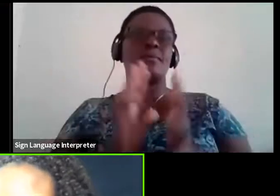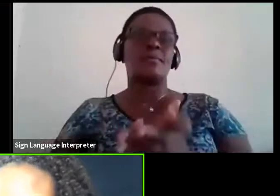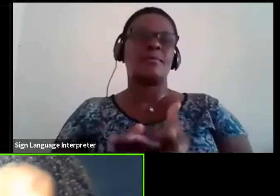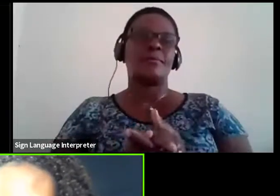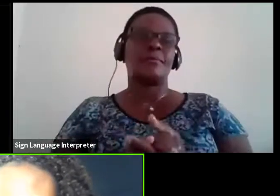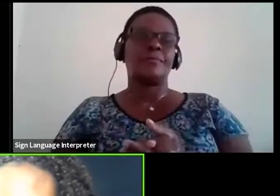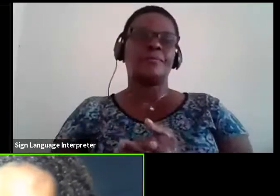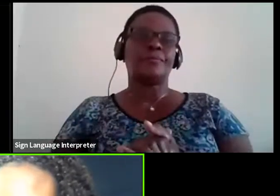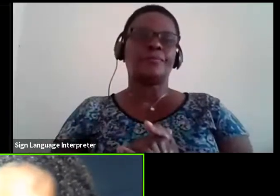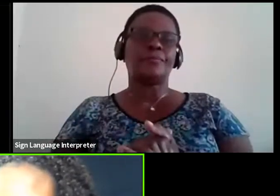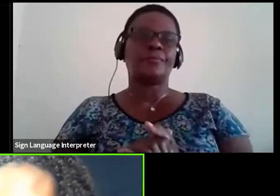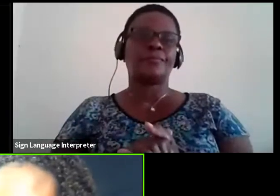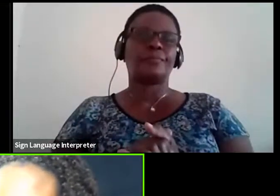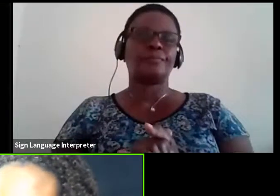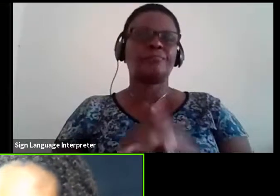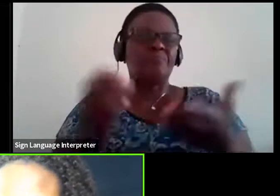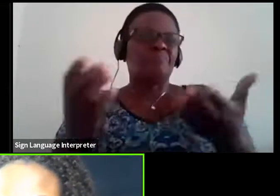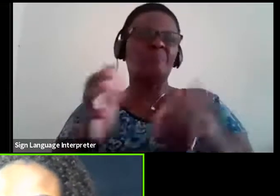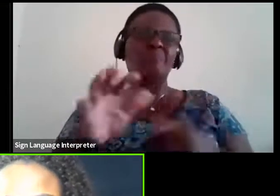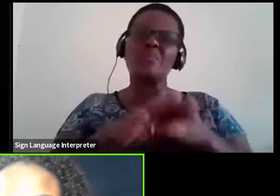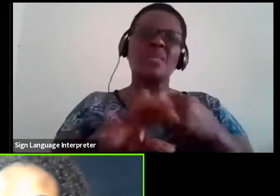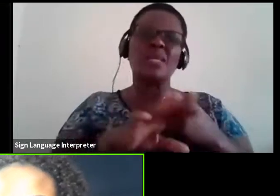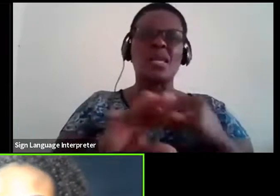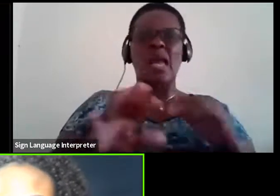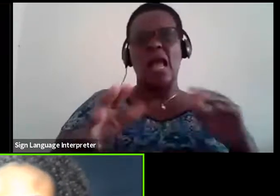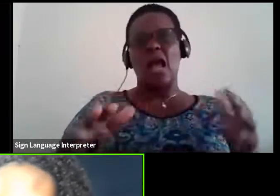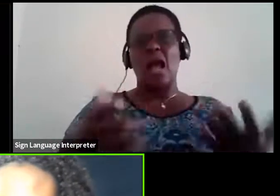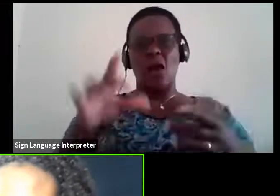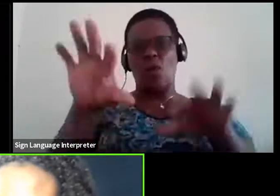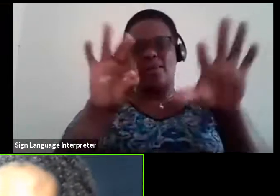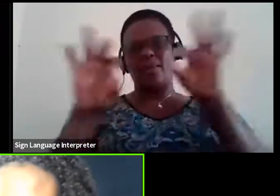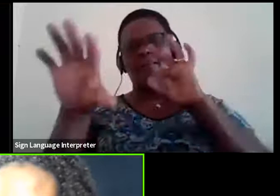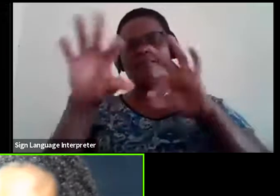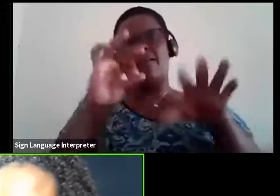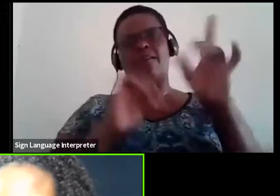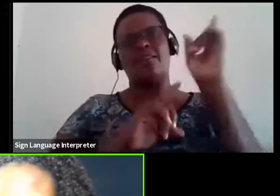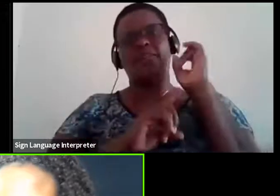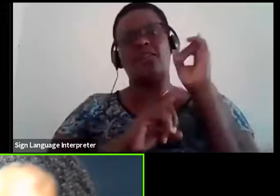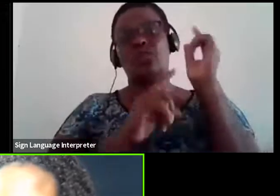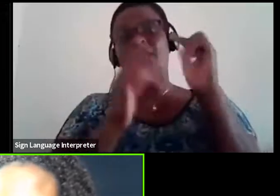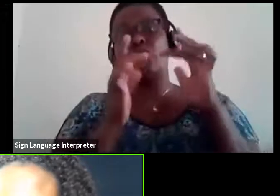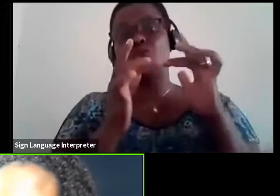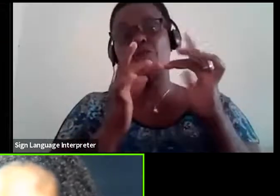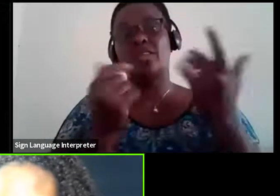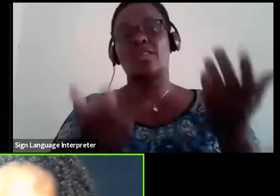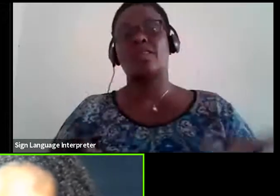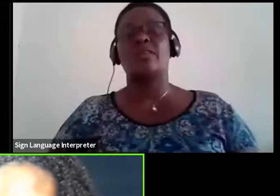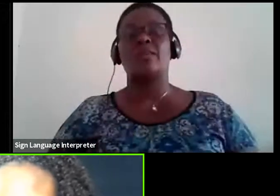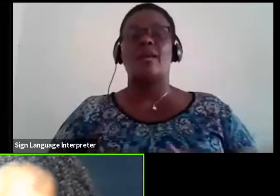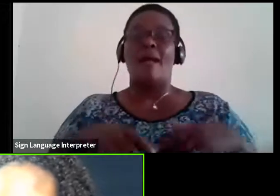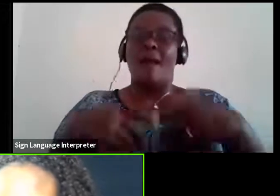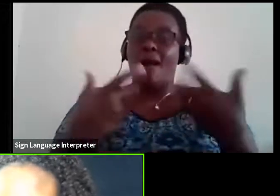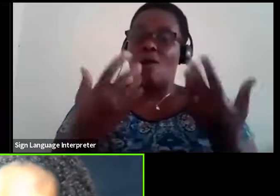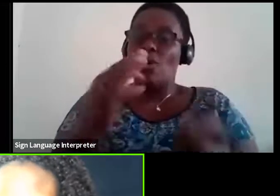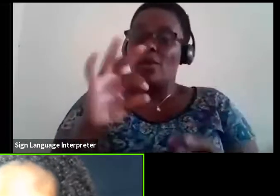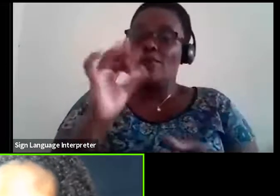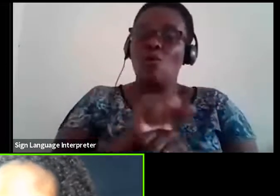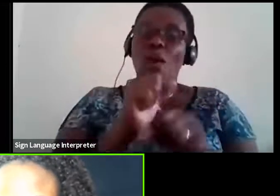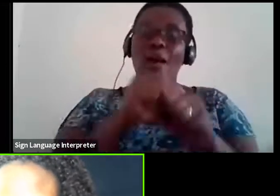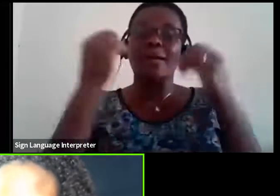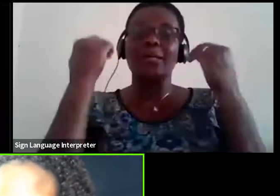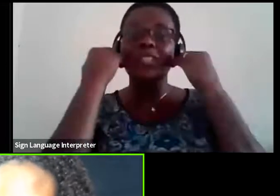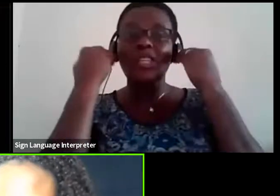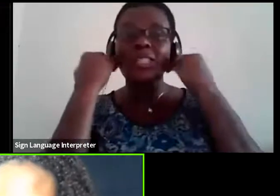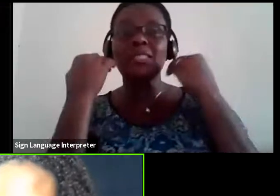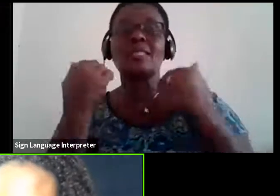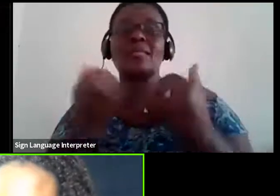basic things. How do you identify a digital security issue? You know, where can you seek justice? How do you, you know, where do you find, you know, the tools